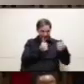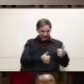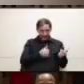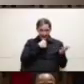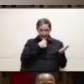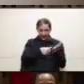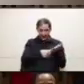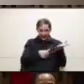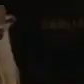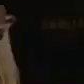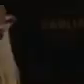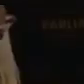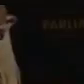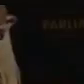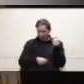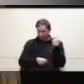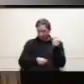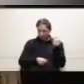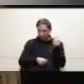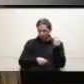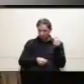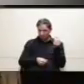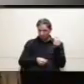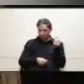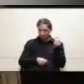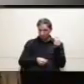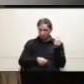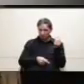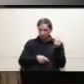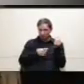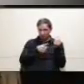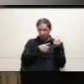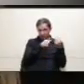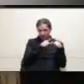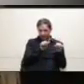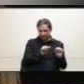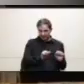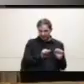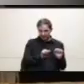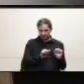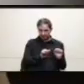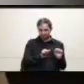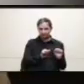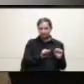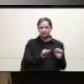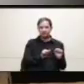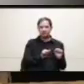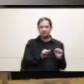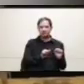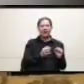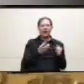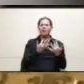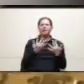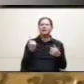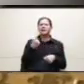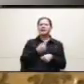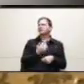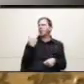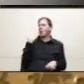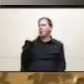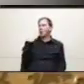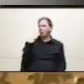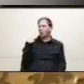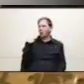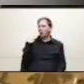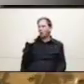received the letter from the MM, from the chairperson of the board, it's how many days ago, if you were